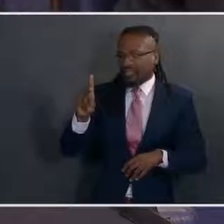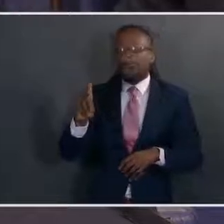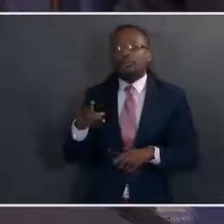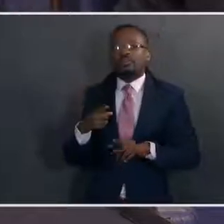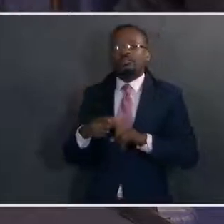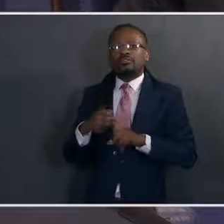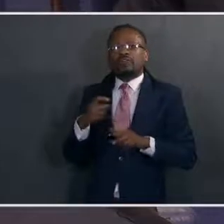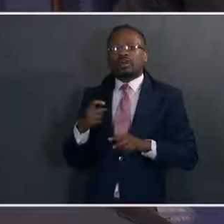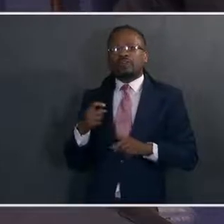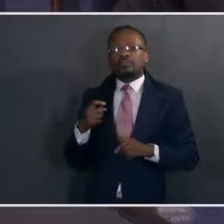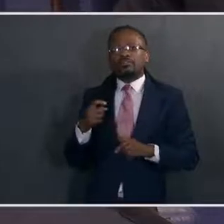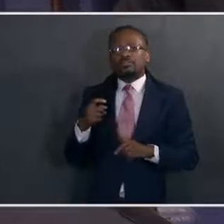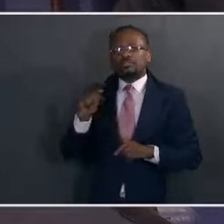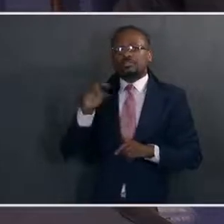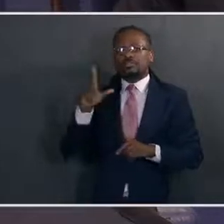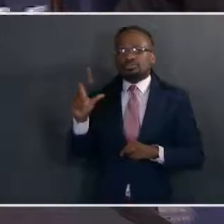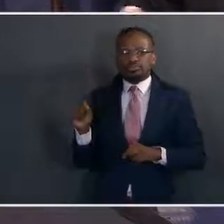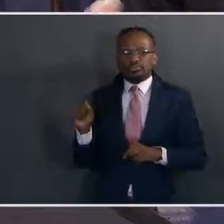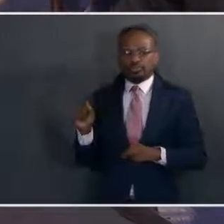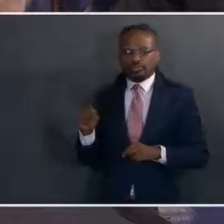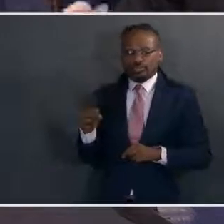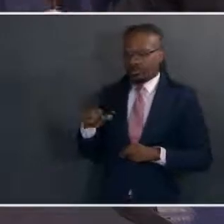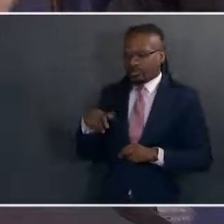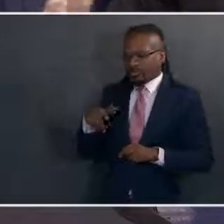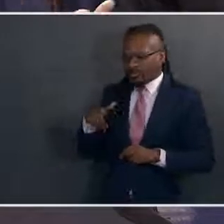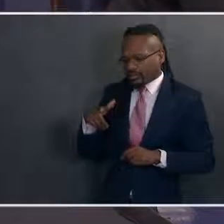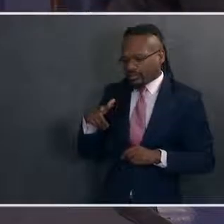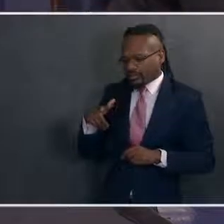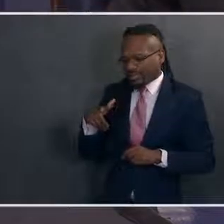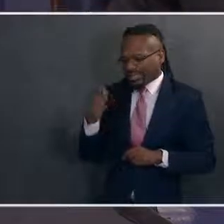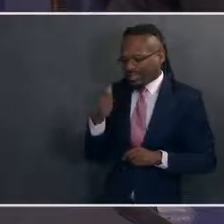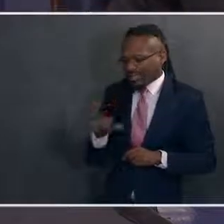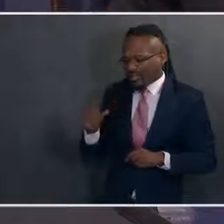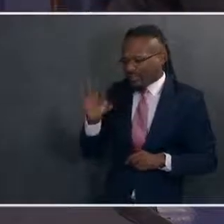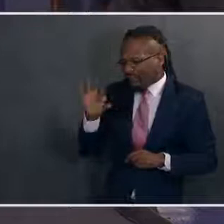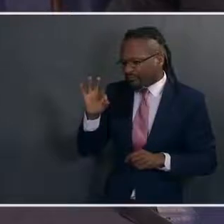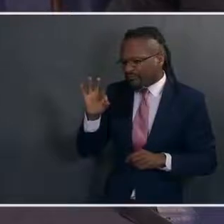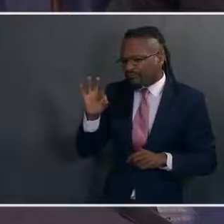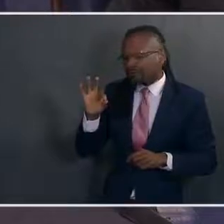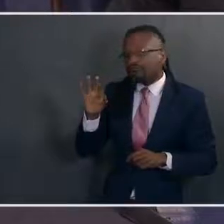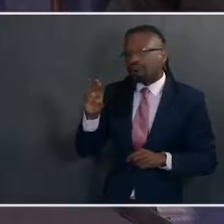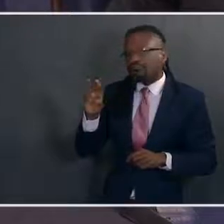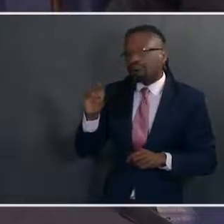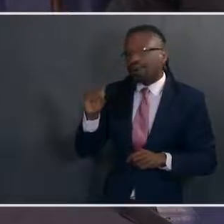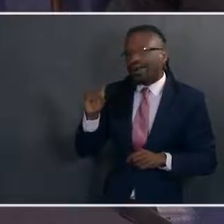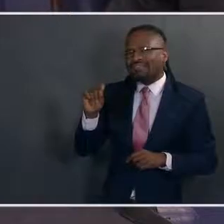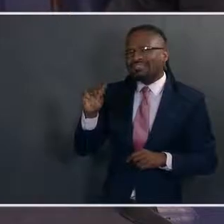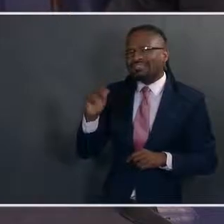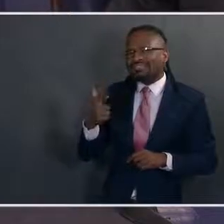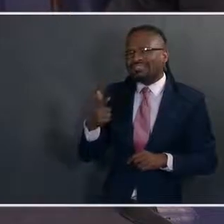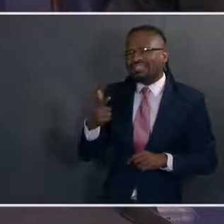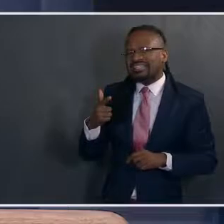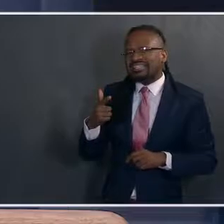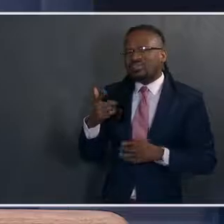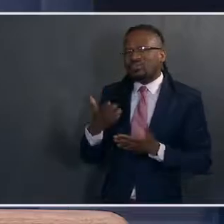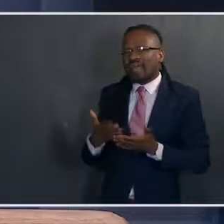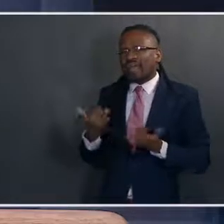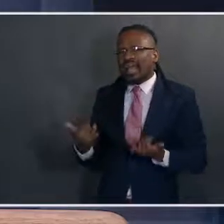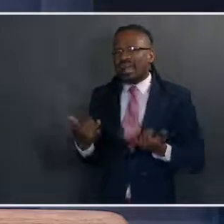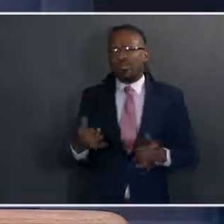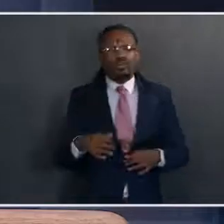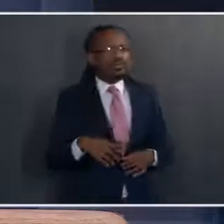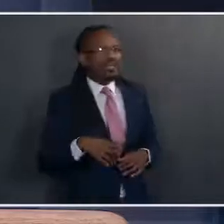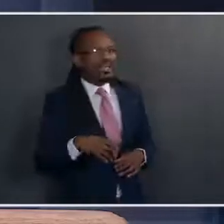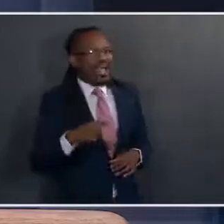propaganda tools of the Kremlin. Given things are fairly frosty with Putin right now, what's the position on that? I think it's I have